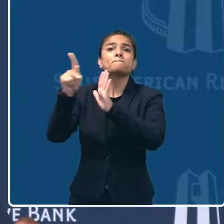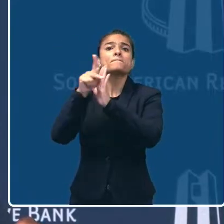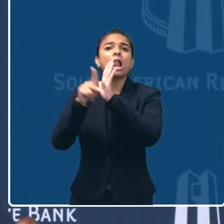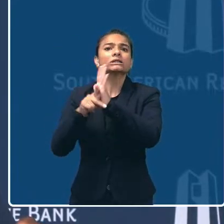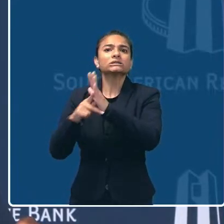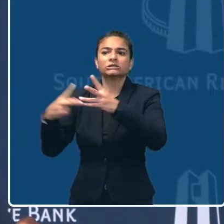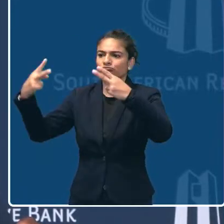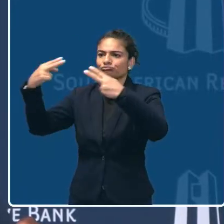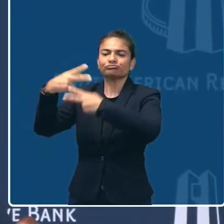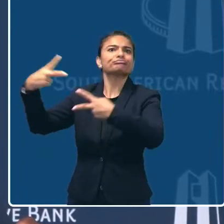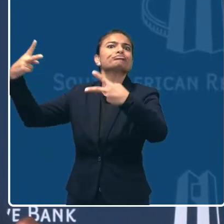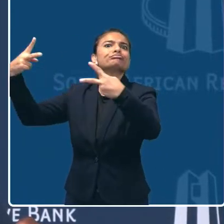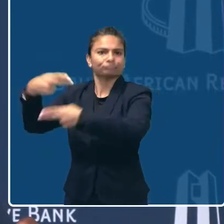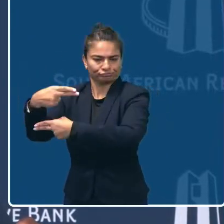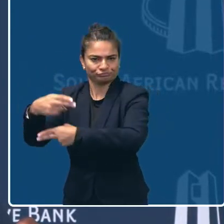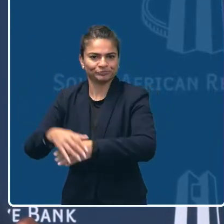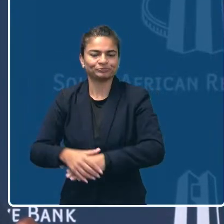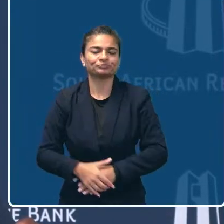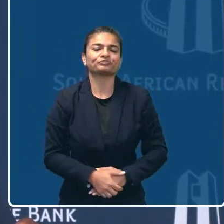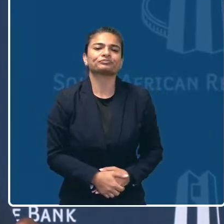policy rates.